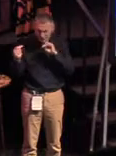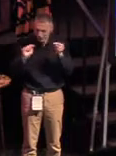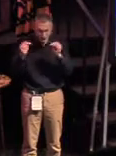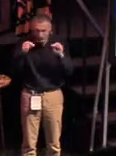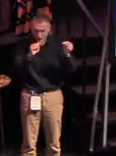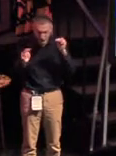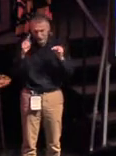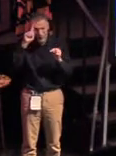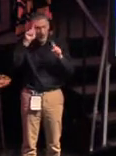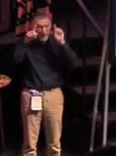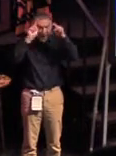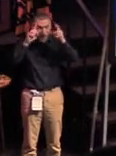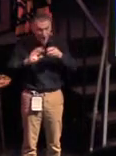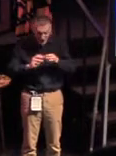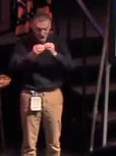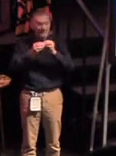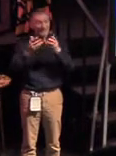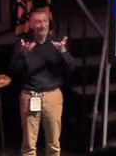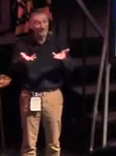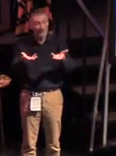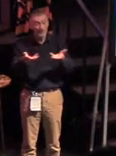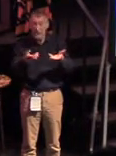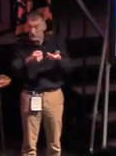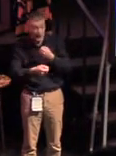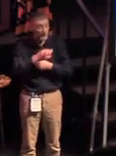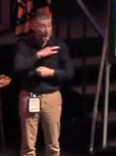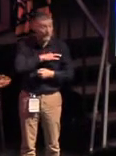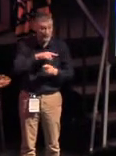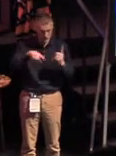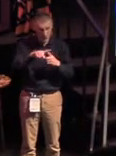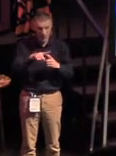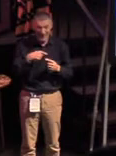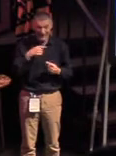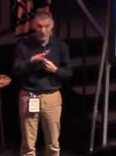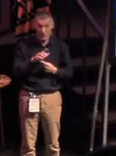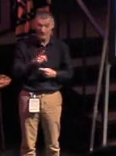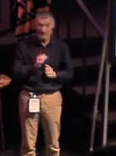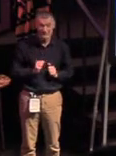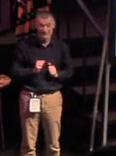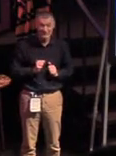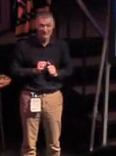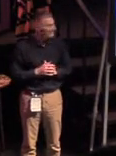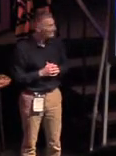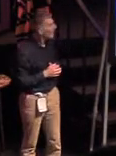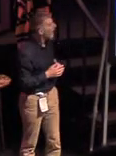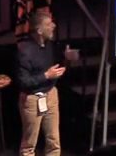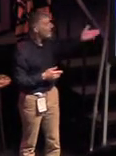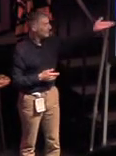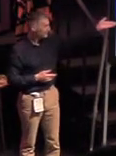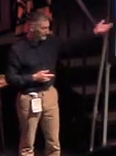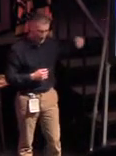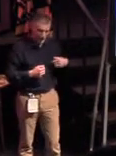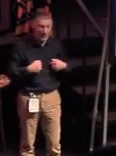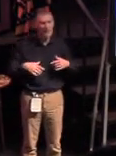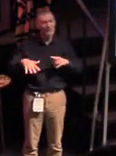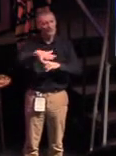lead to innovation, which leads to profit, if you care about that. The social case, which I think is more my audience